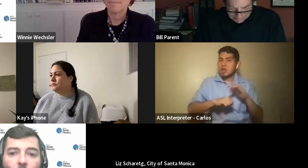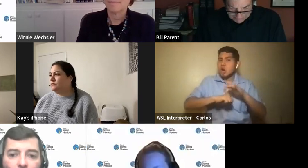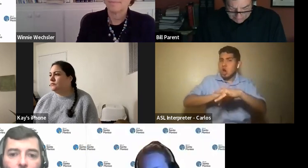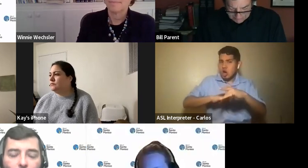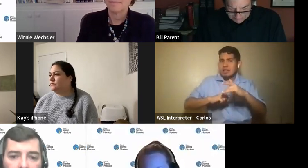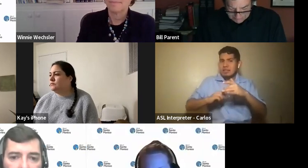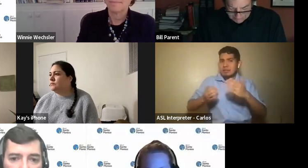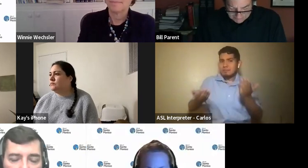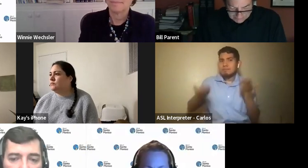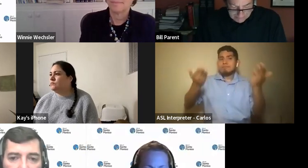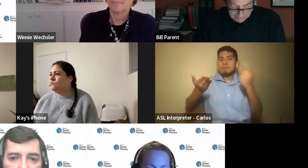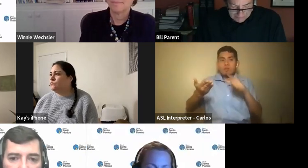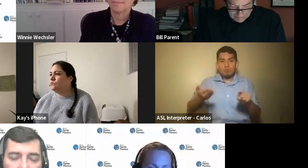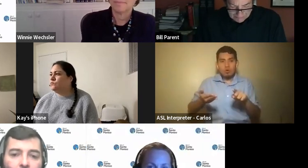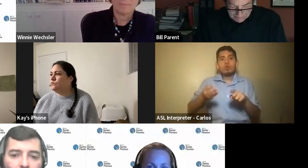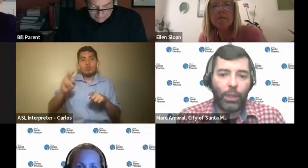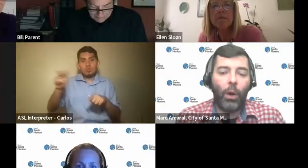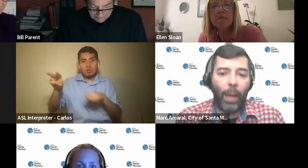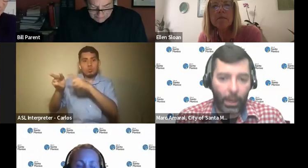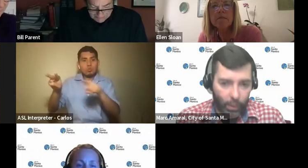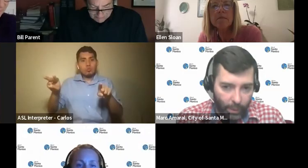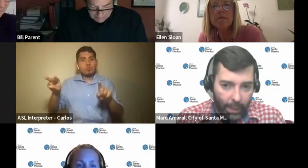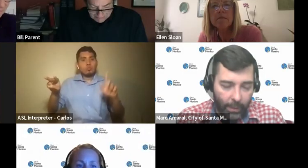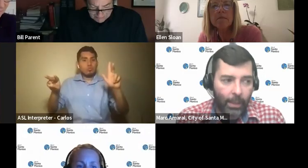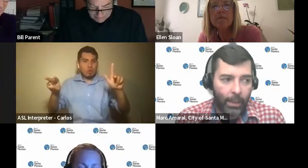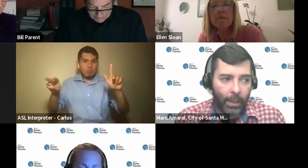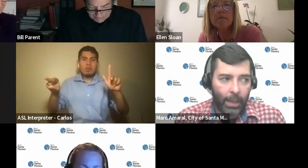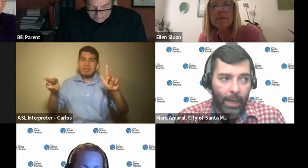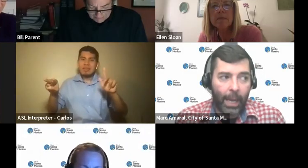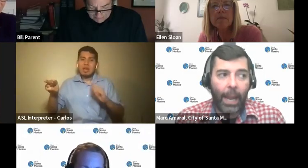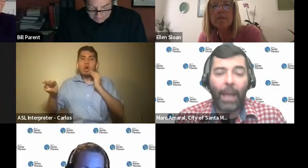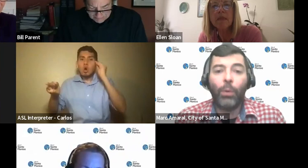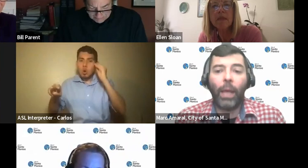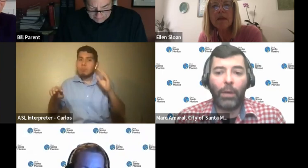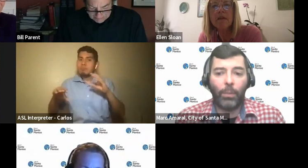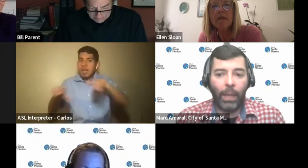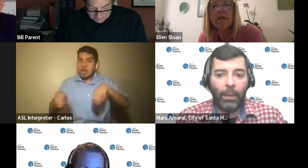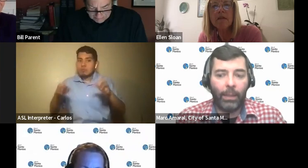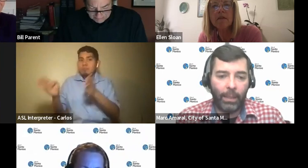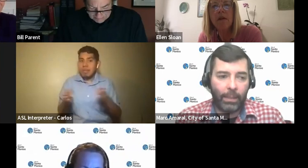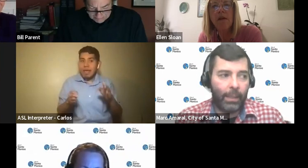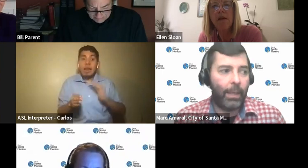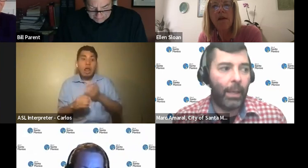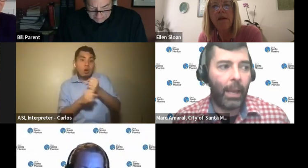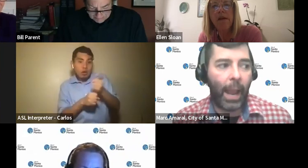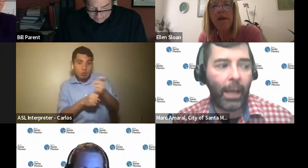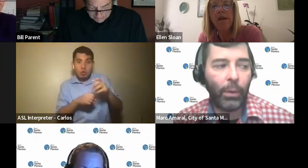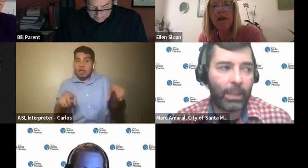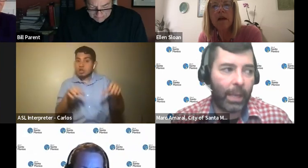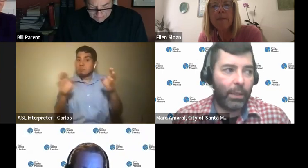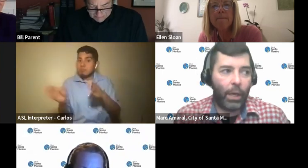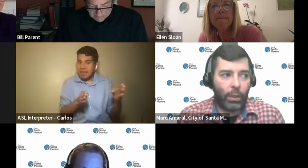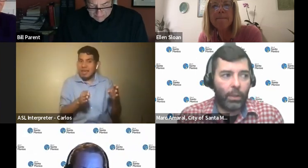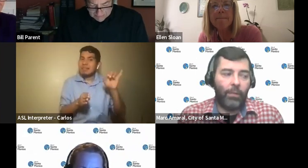proposed 22-23 CDBG Home Action Plan. An annual action plan is the